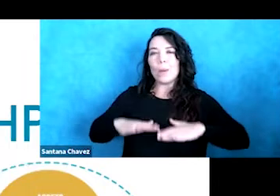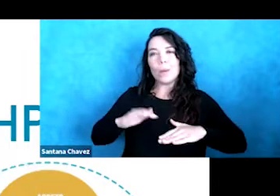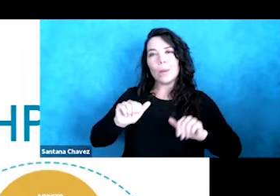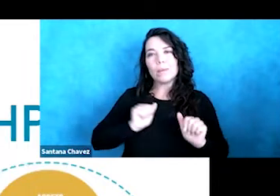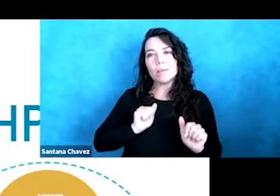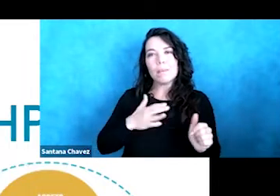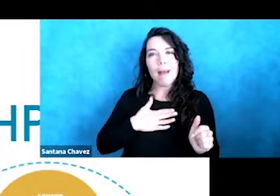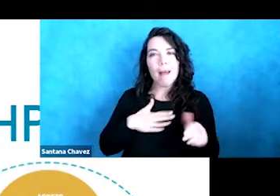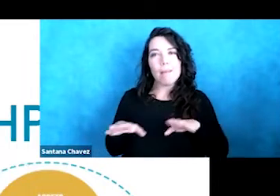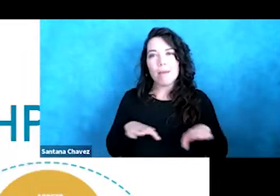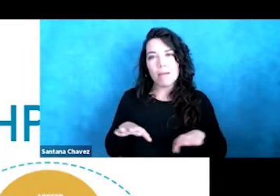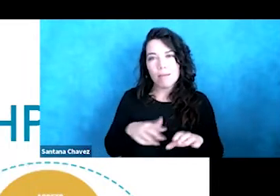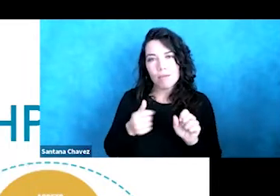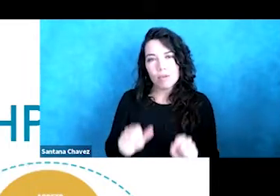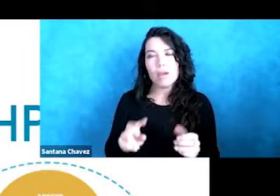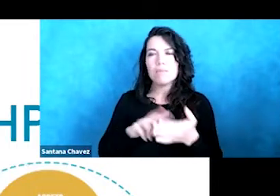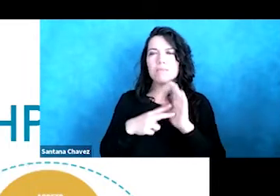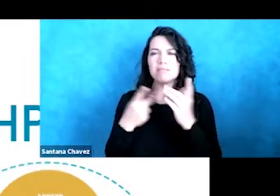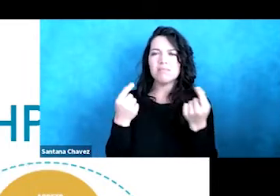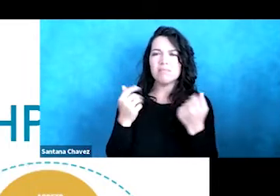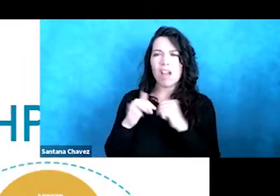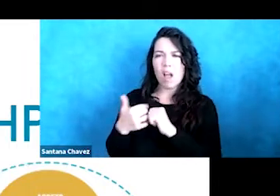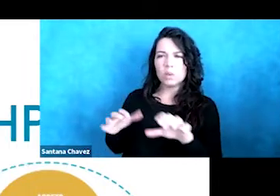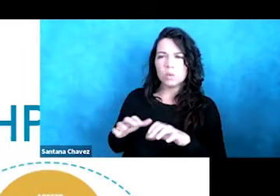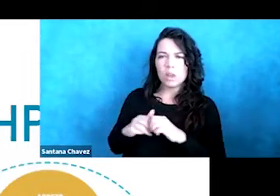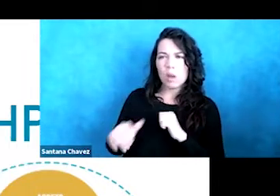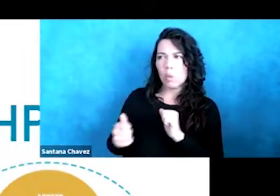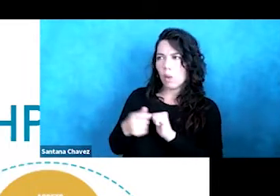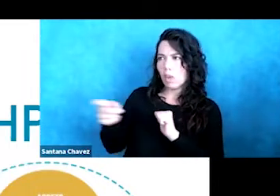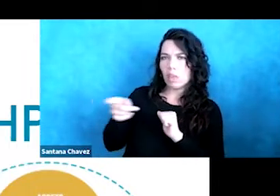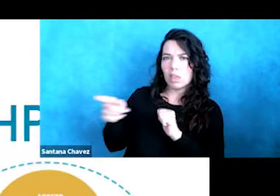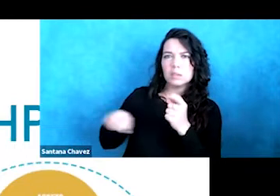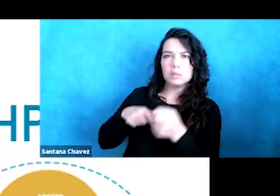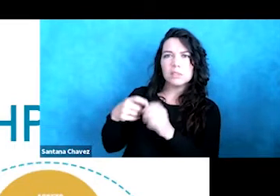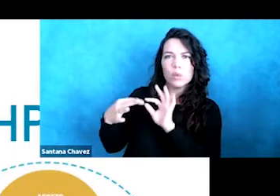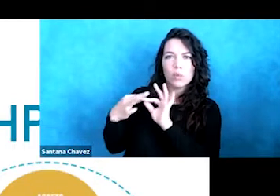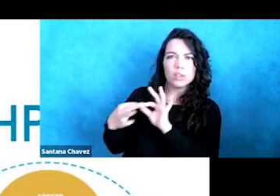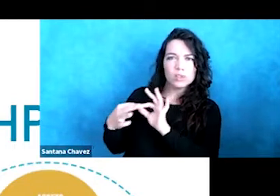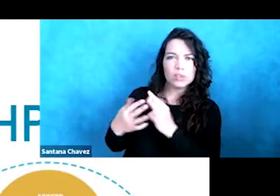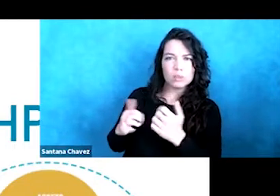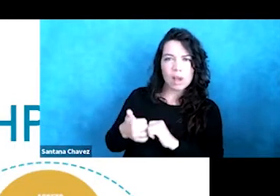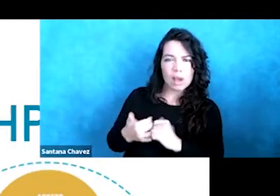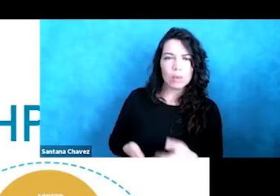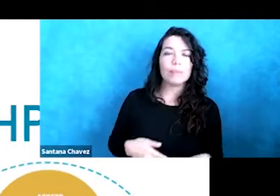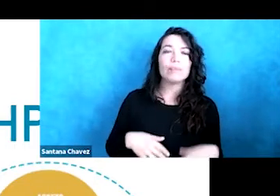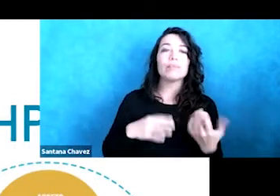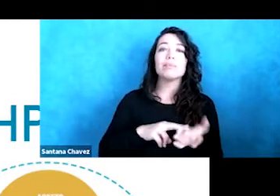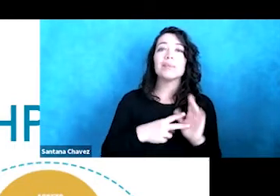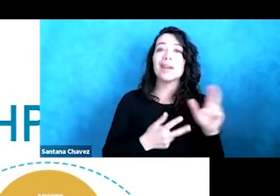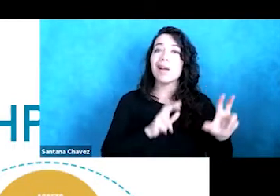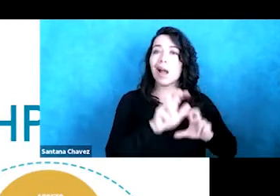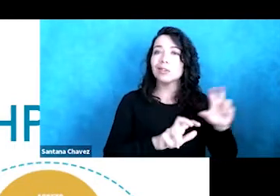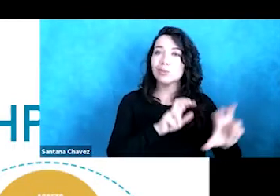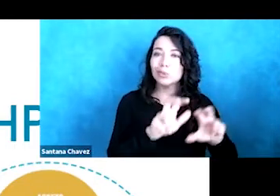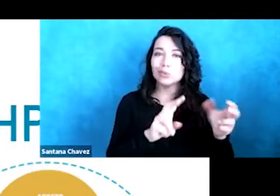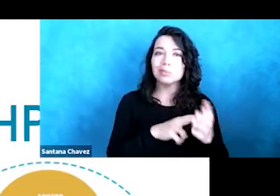how you do that, you know, within the relationships that you have as well. Contribution also includes the engagement activities and that sense